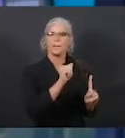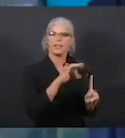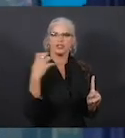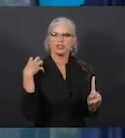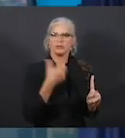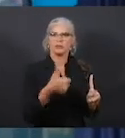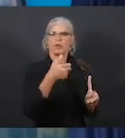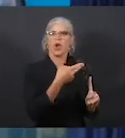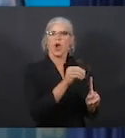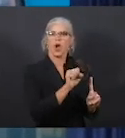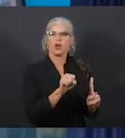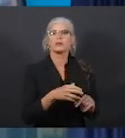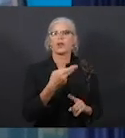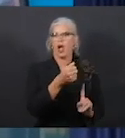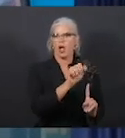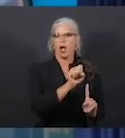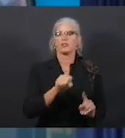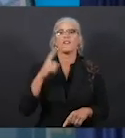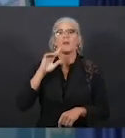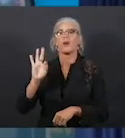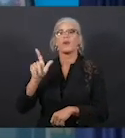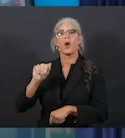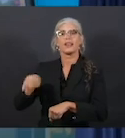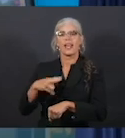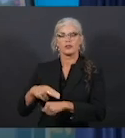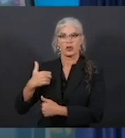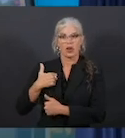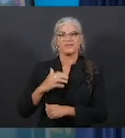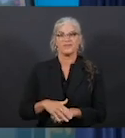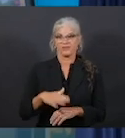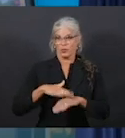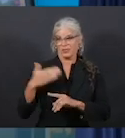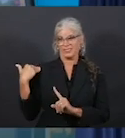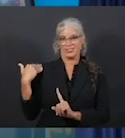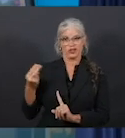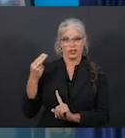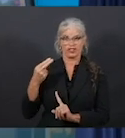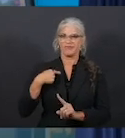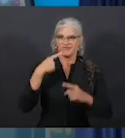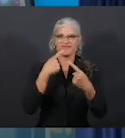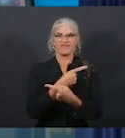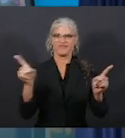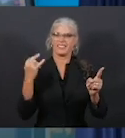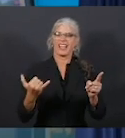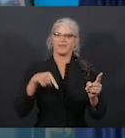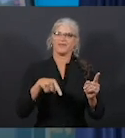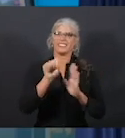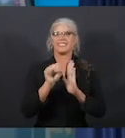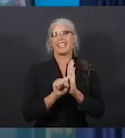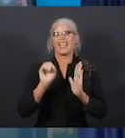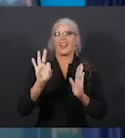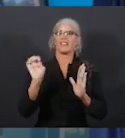for the Florida National Guard. On Thursday, I issued an executive order declaring a state of emergency and directed the Florida Division